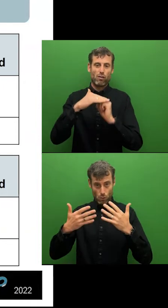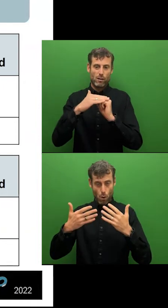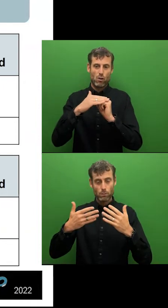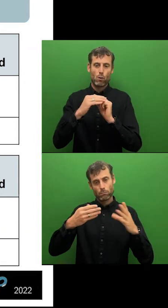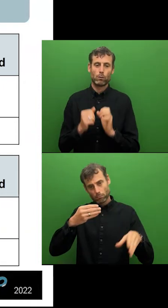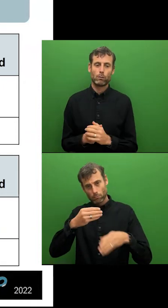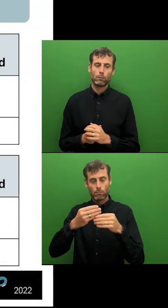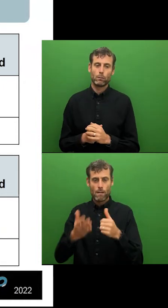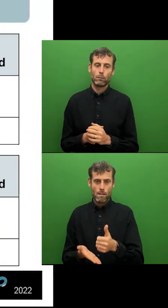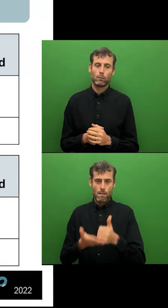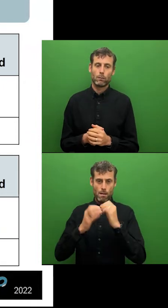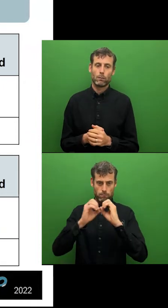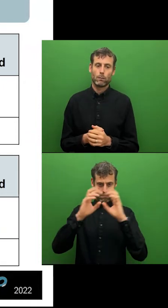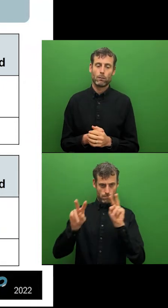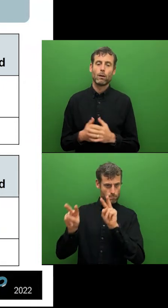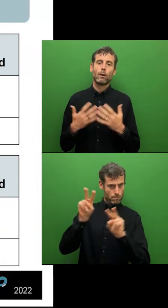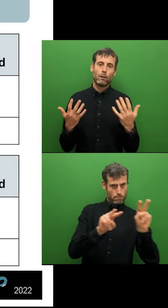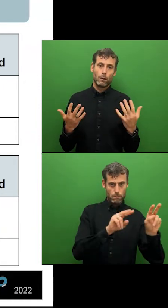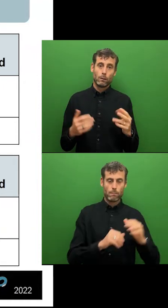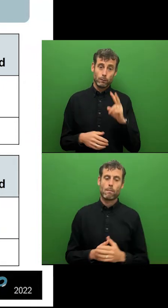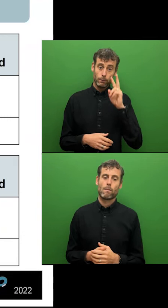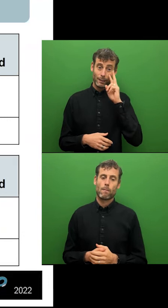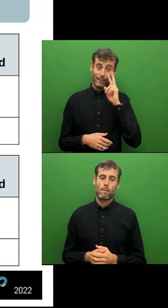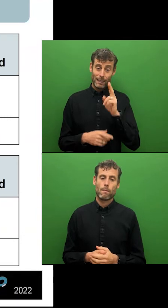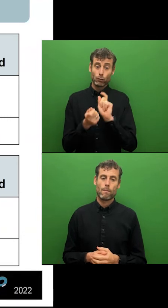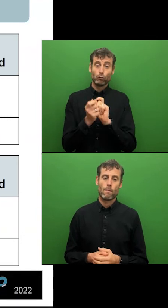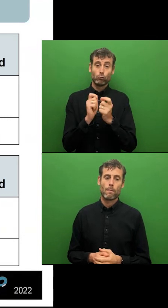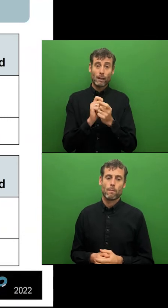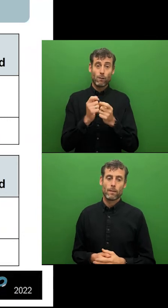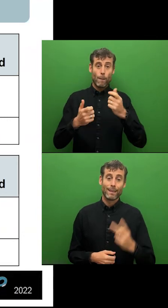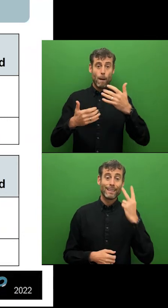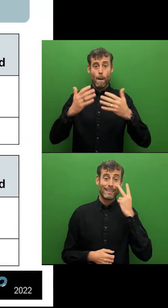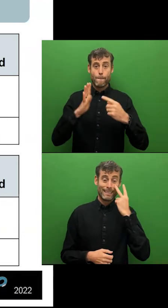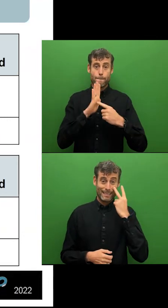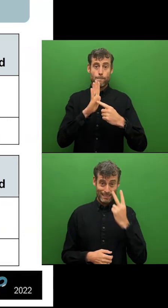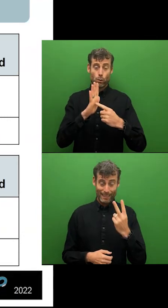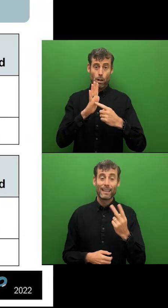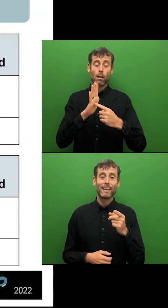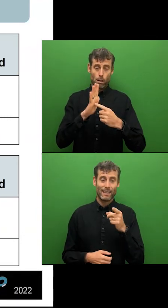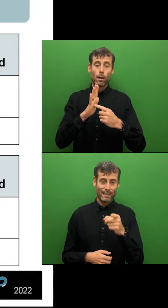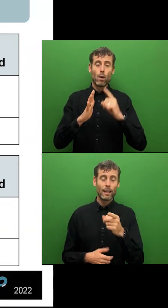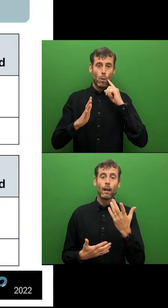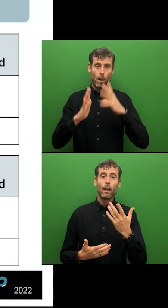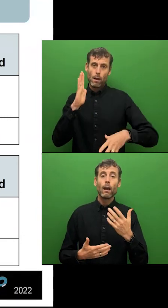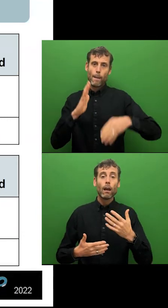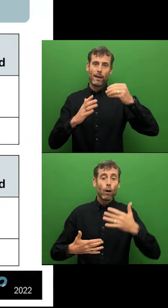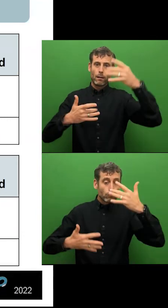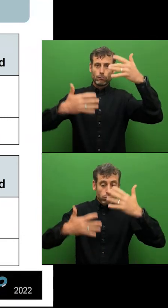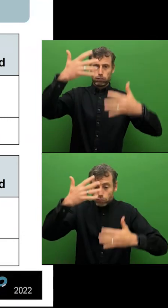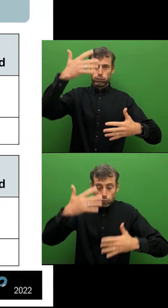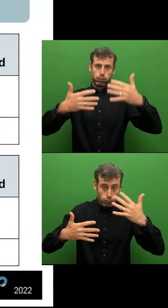supplementary evaluation metrics. The results for the transformer model appear on the CodaLab competition